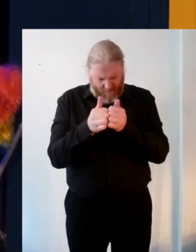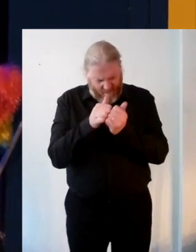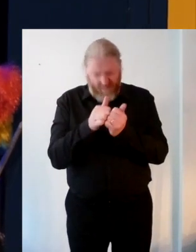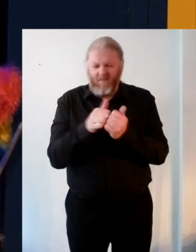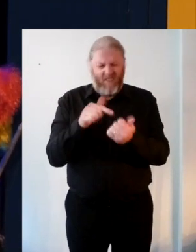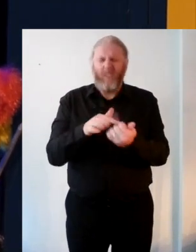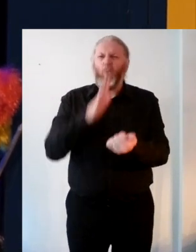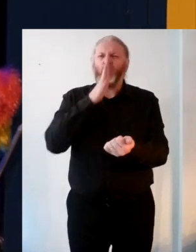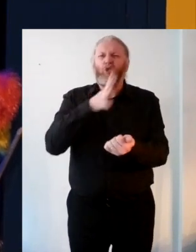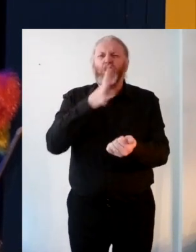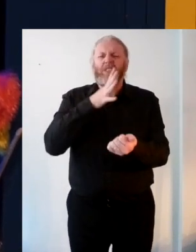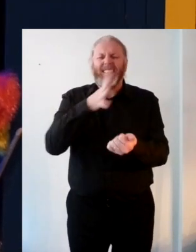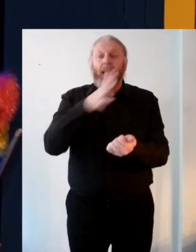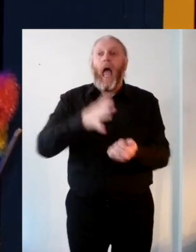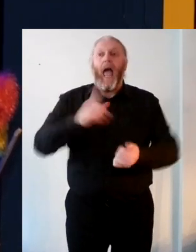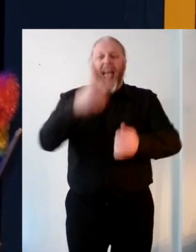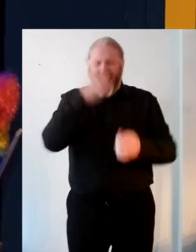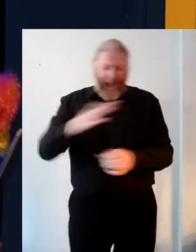So dirty.